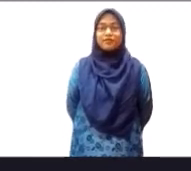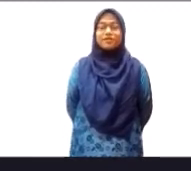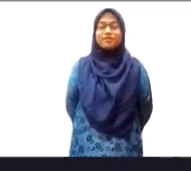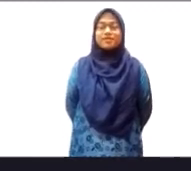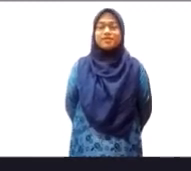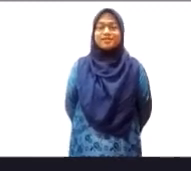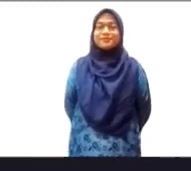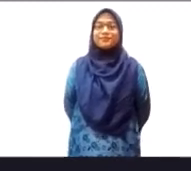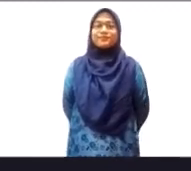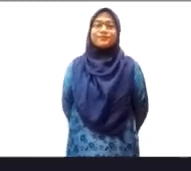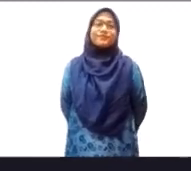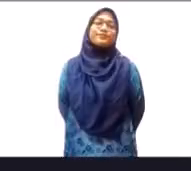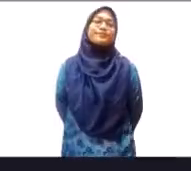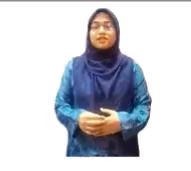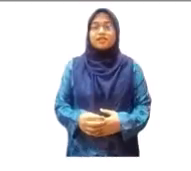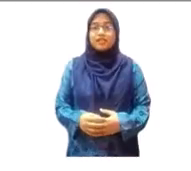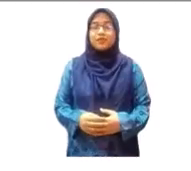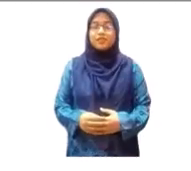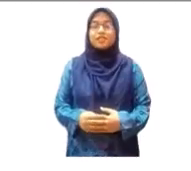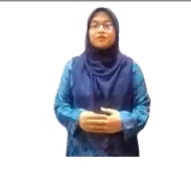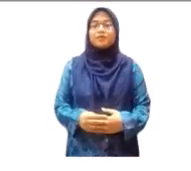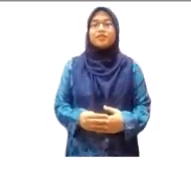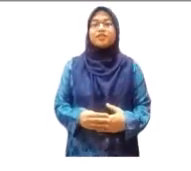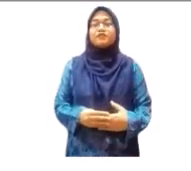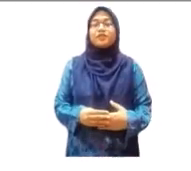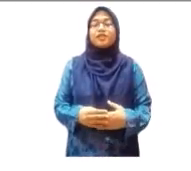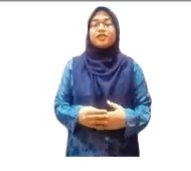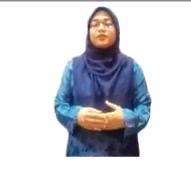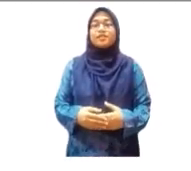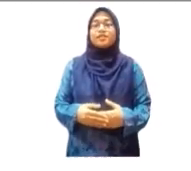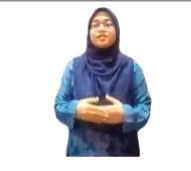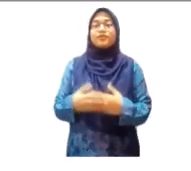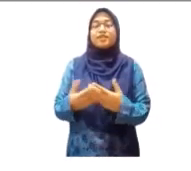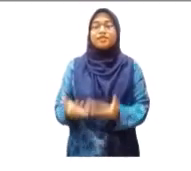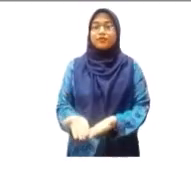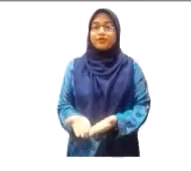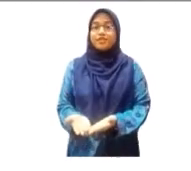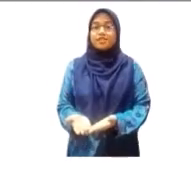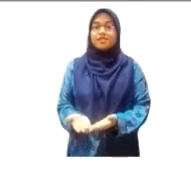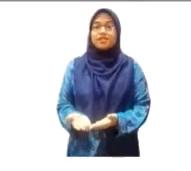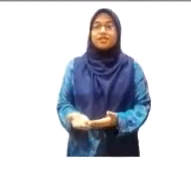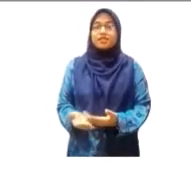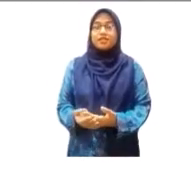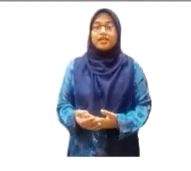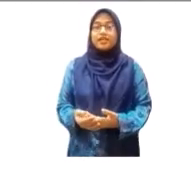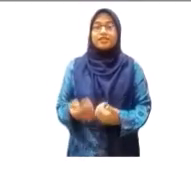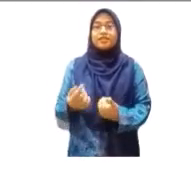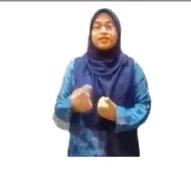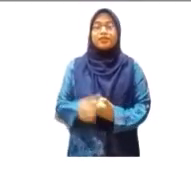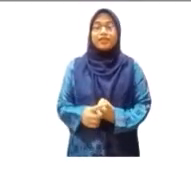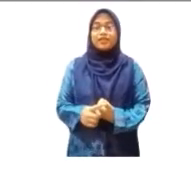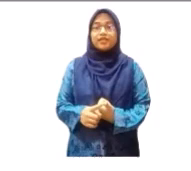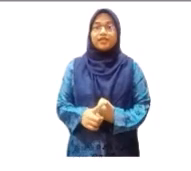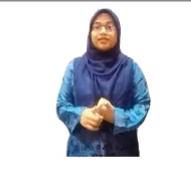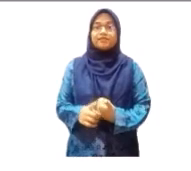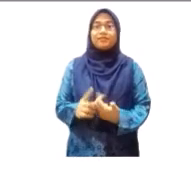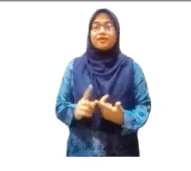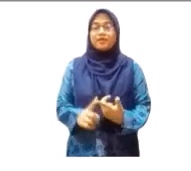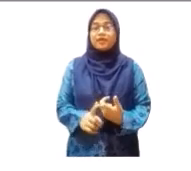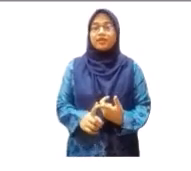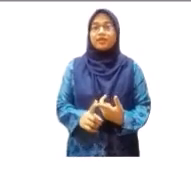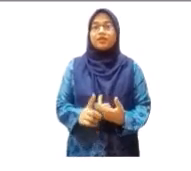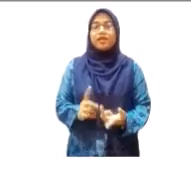non-sign language users. Sign language is a popular foreign language in the Western countries such as United